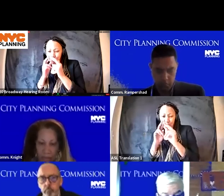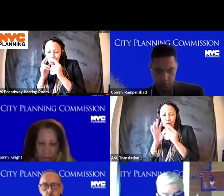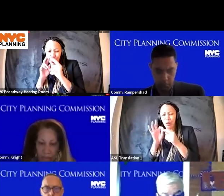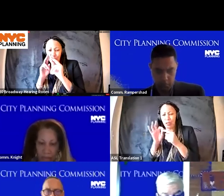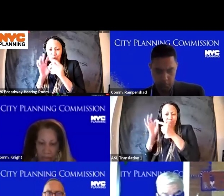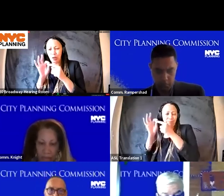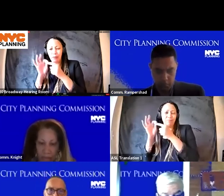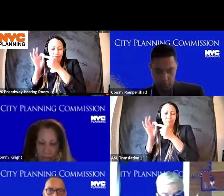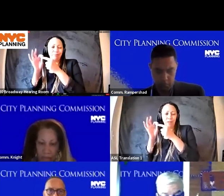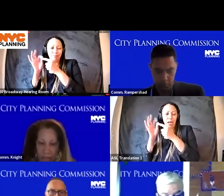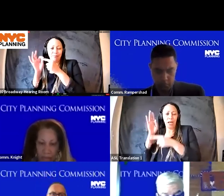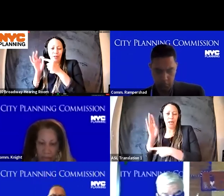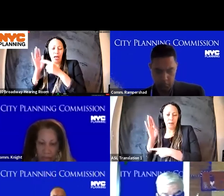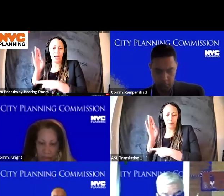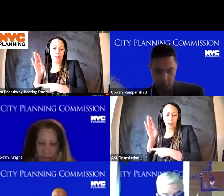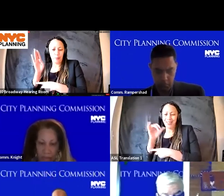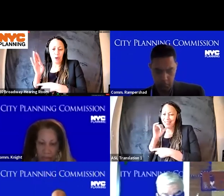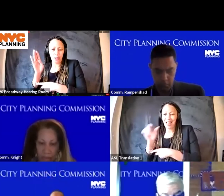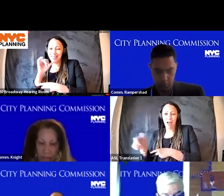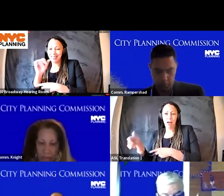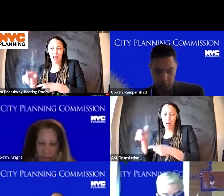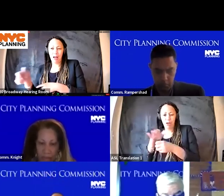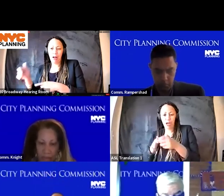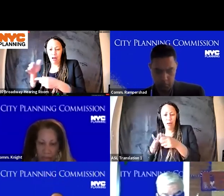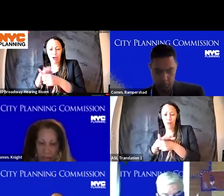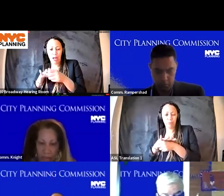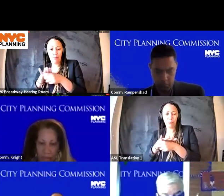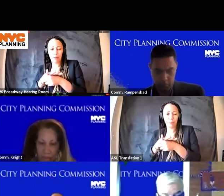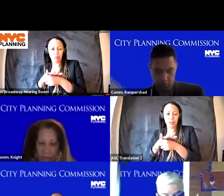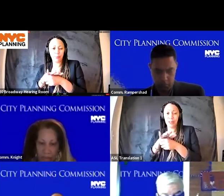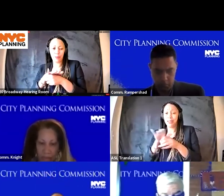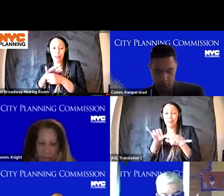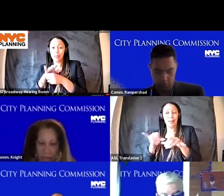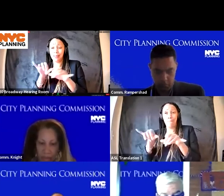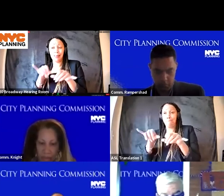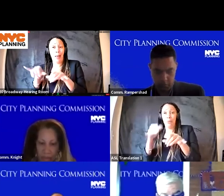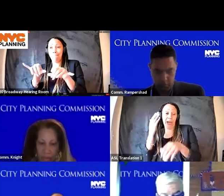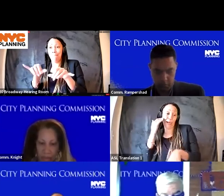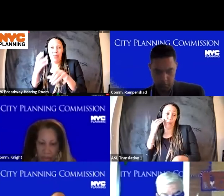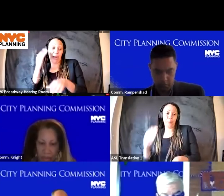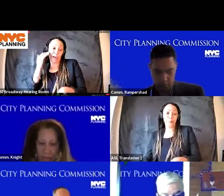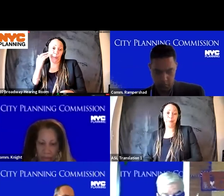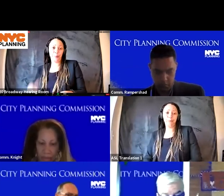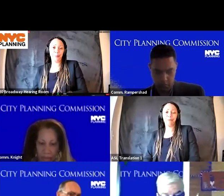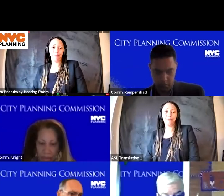There's really not another neighborhood that is really anything like this that I know of.